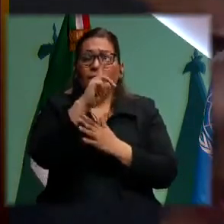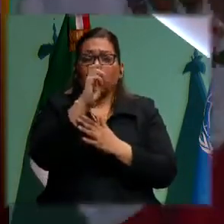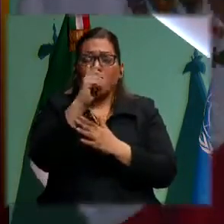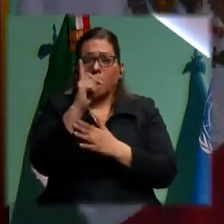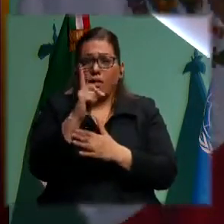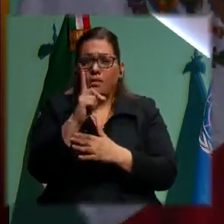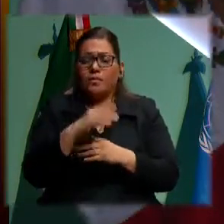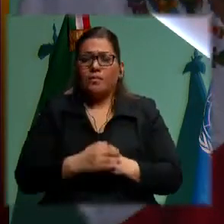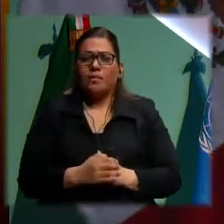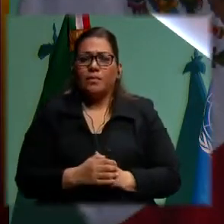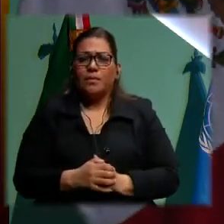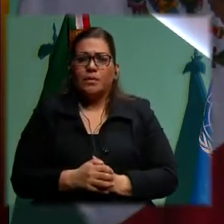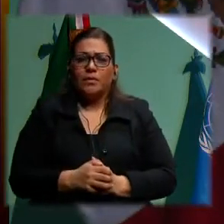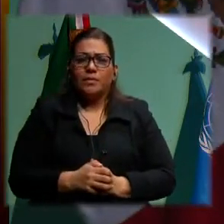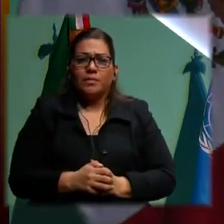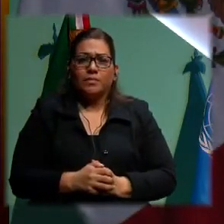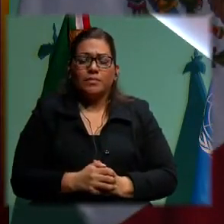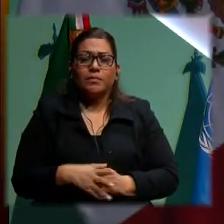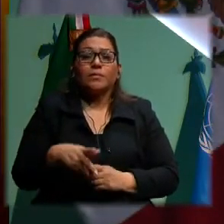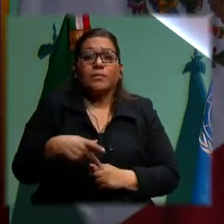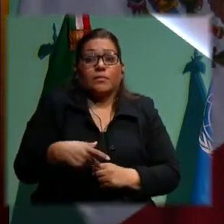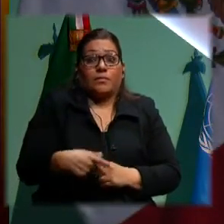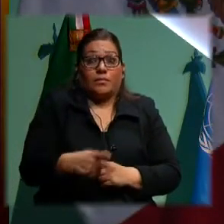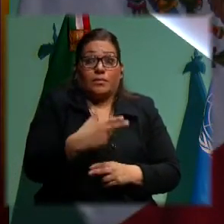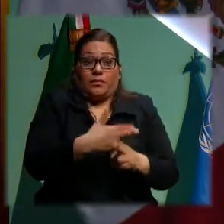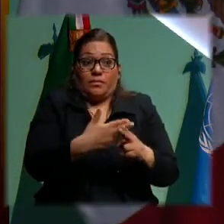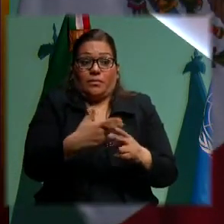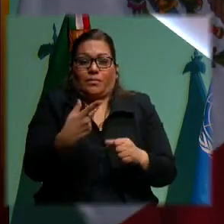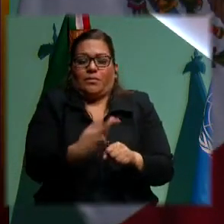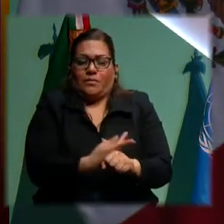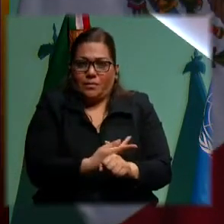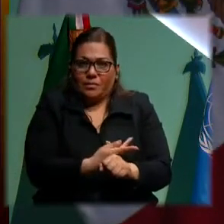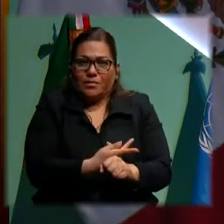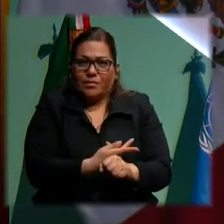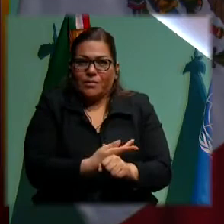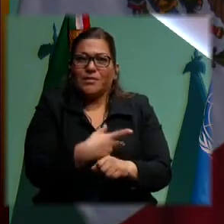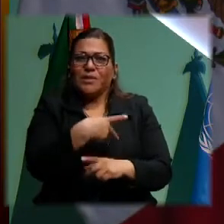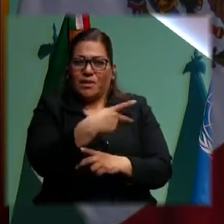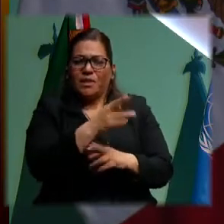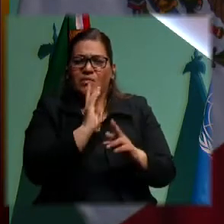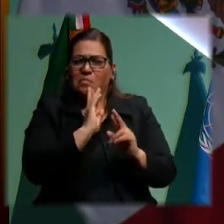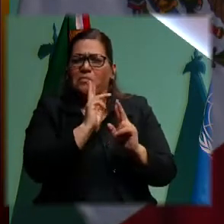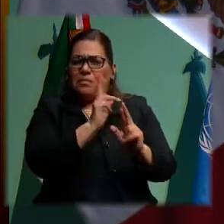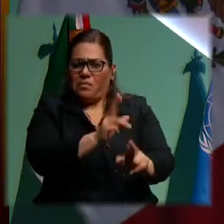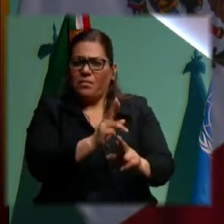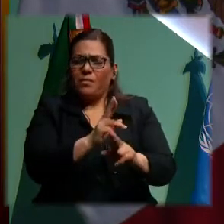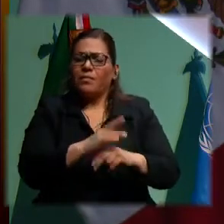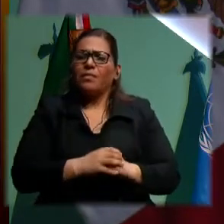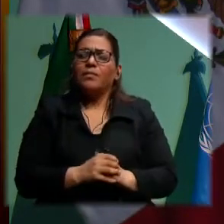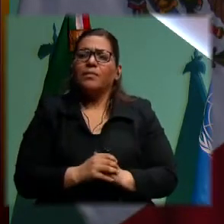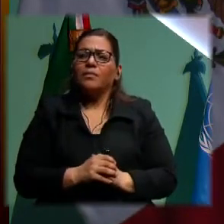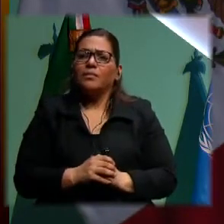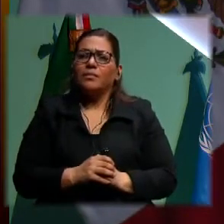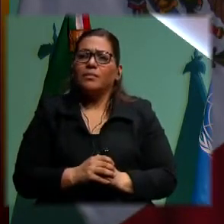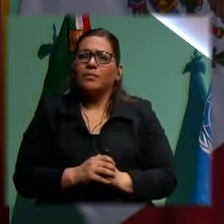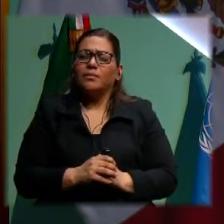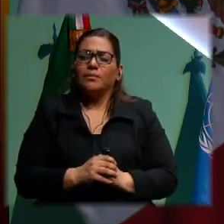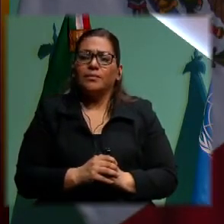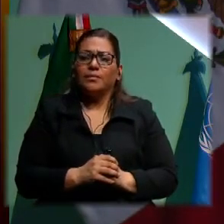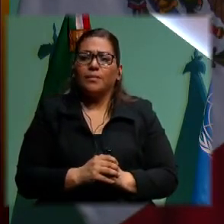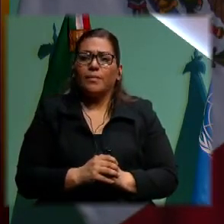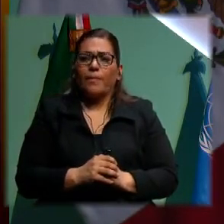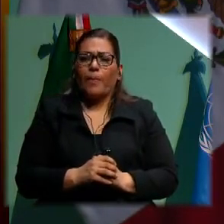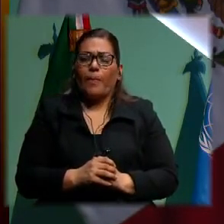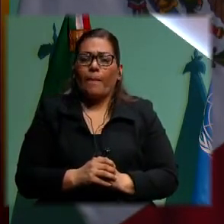else. But until that happens, there are solutions. There is a policy here about whether and how